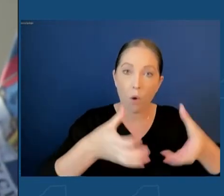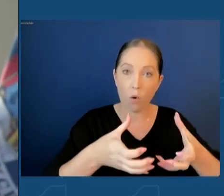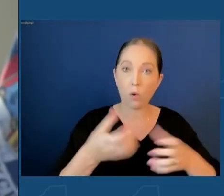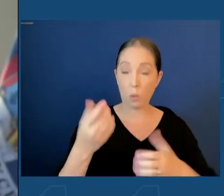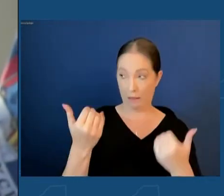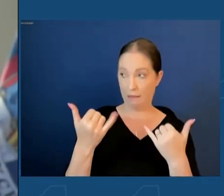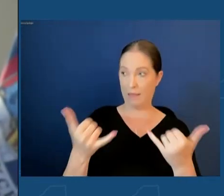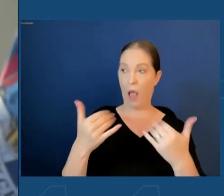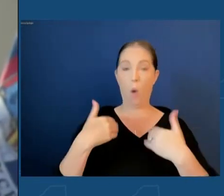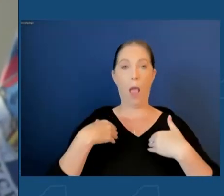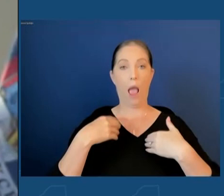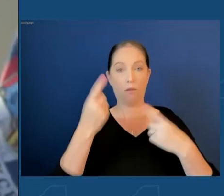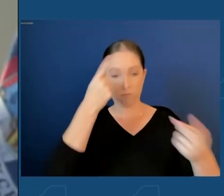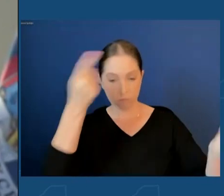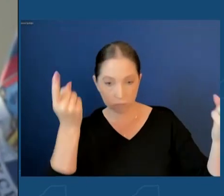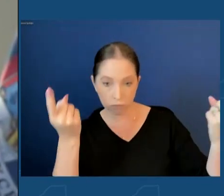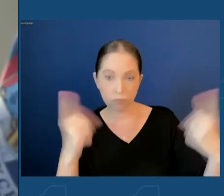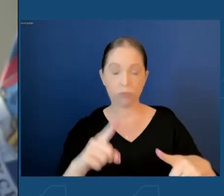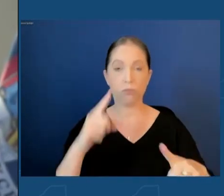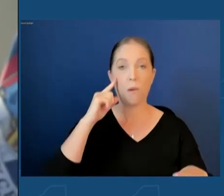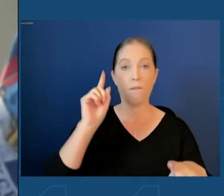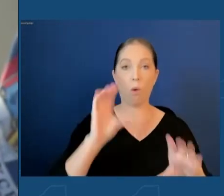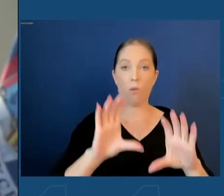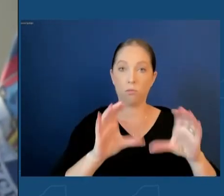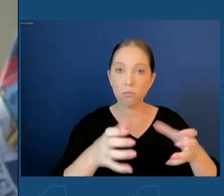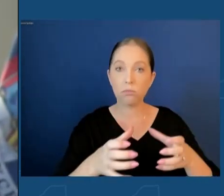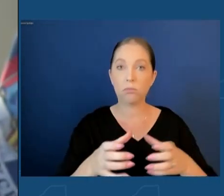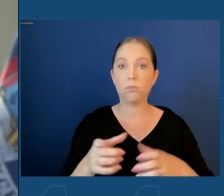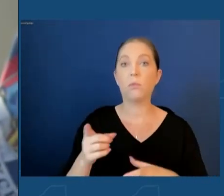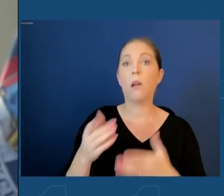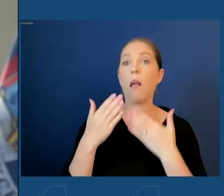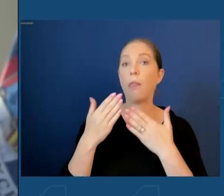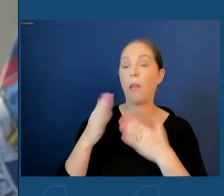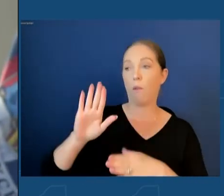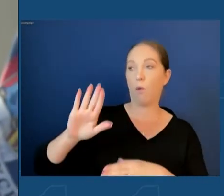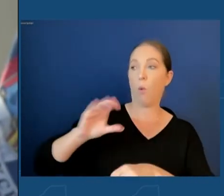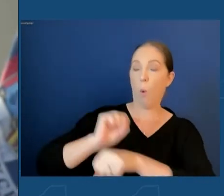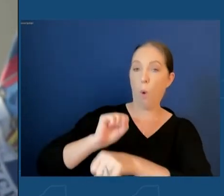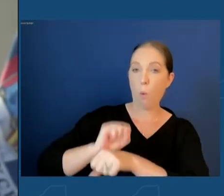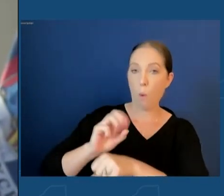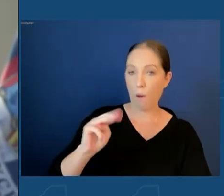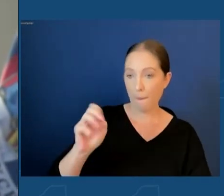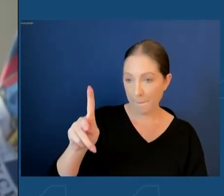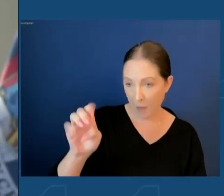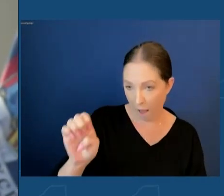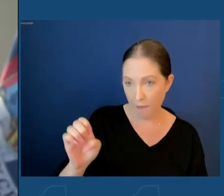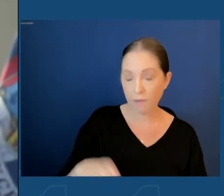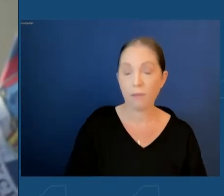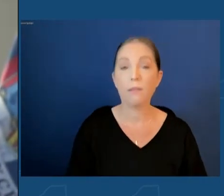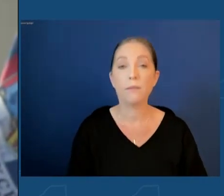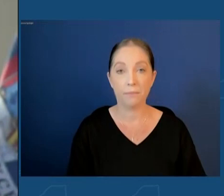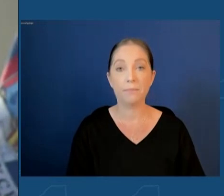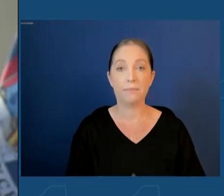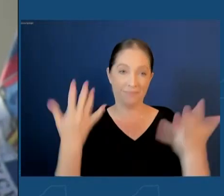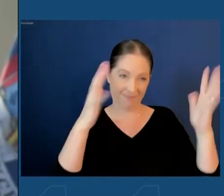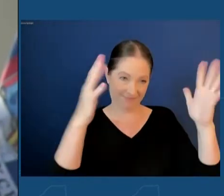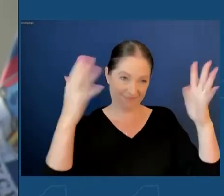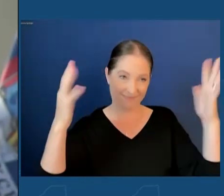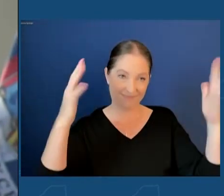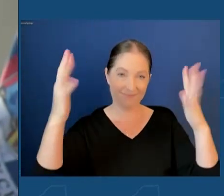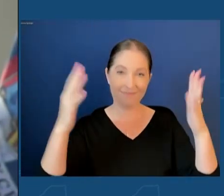thank Mike Lyons for his work as the president of the Capital Region Buildings and Trades Council. Mike, thank you. And that means, thank